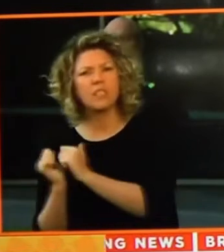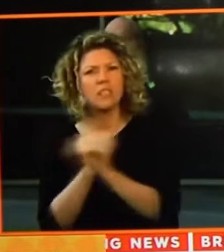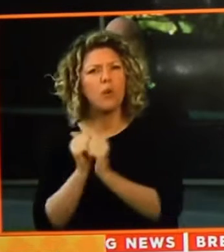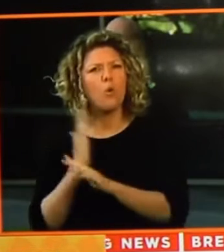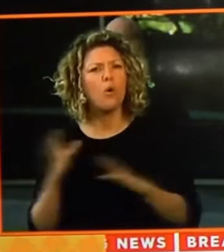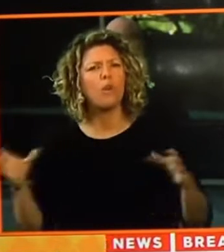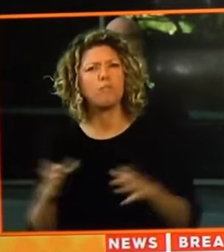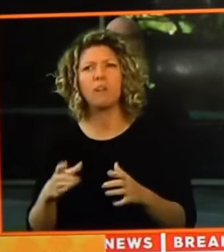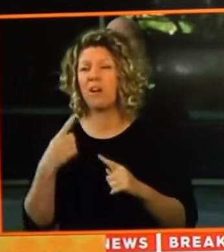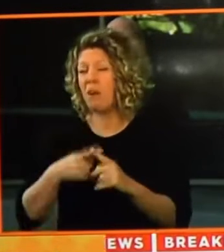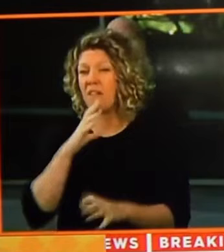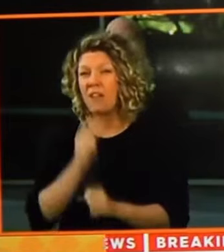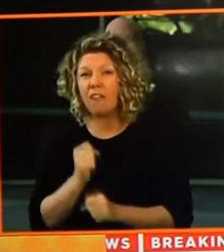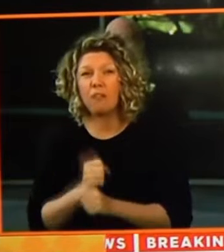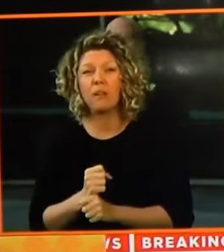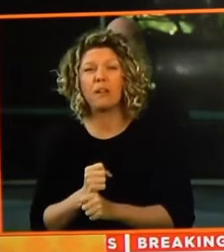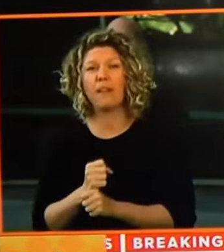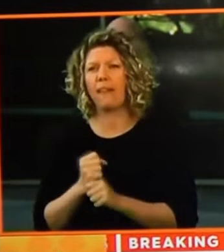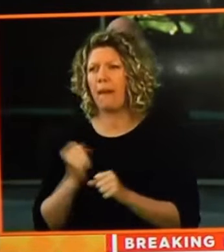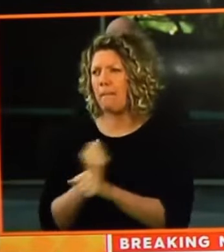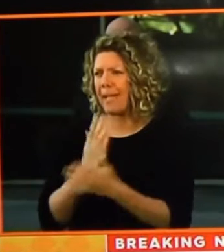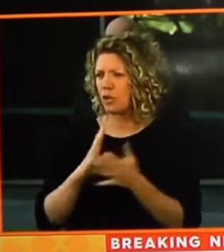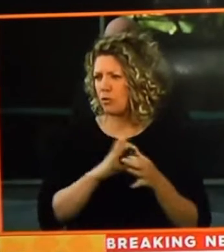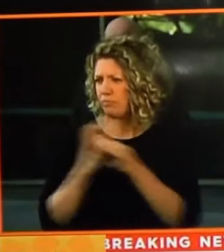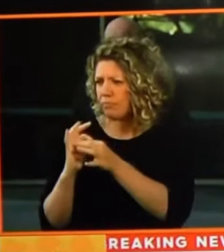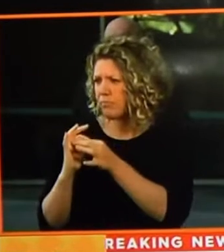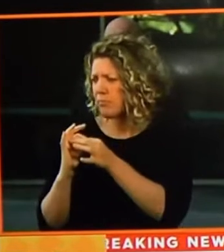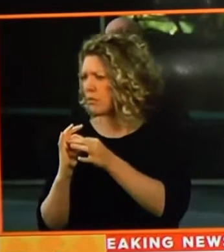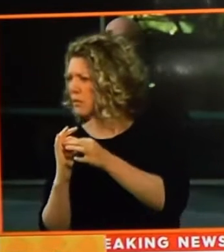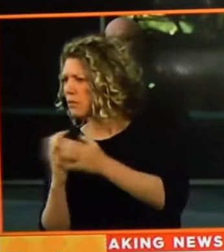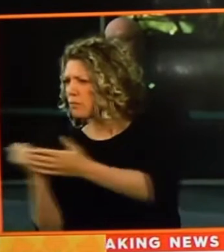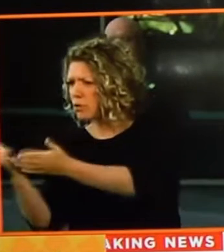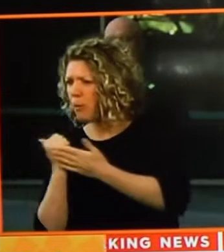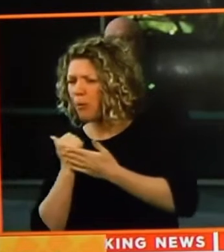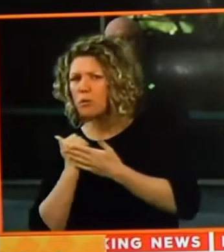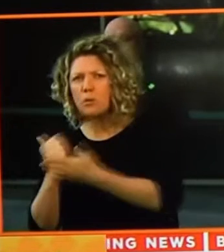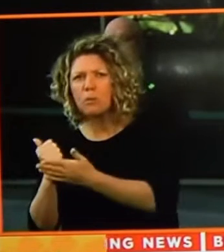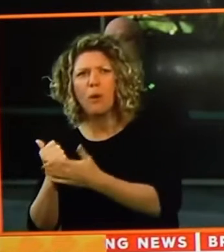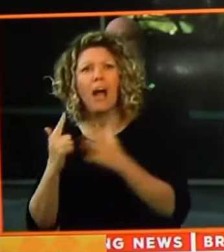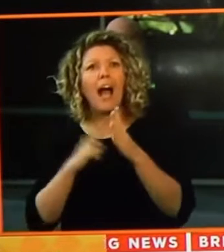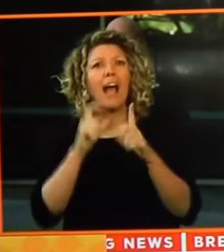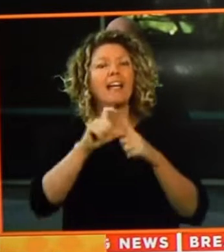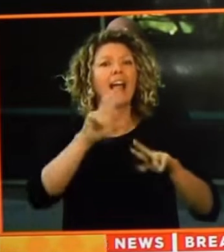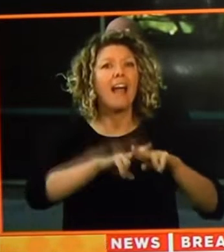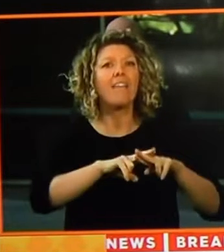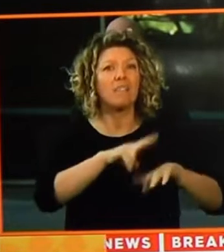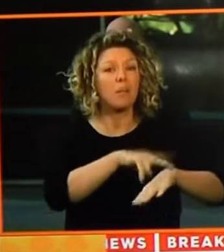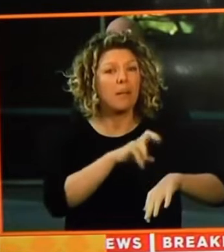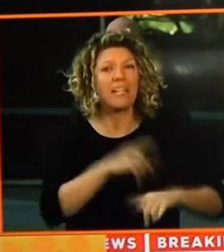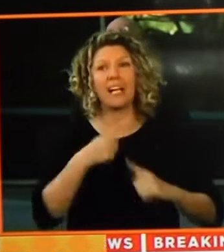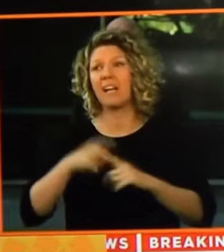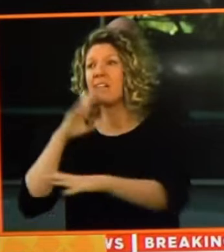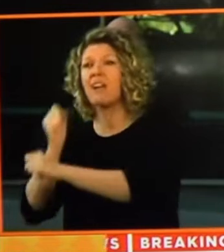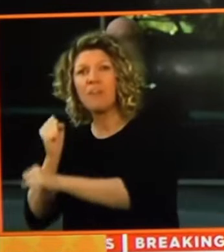every functional area of government, our interplay and connectedness with the support of the Commonwealth and the ADF. We've never seen a